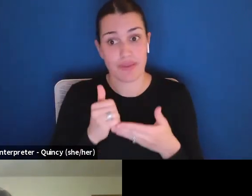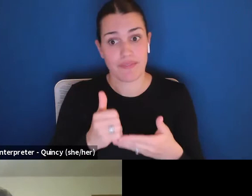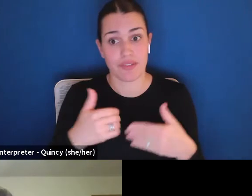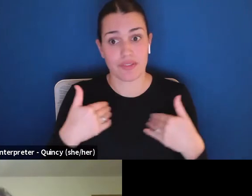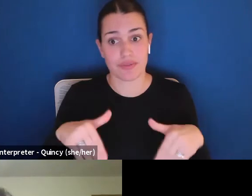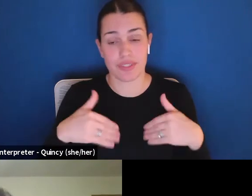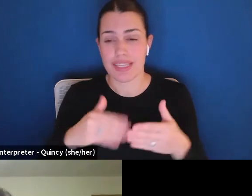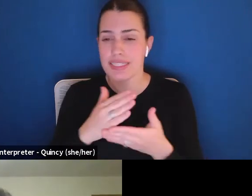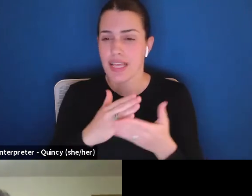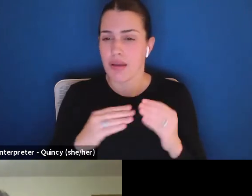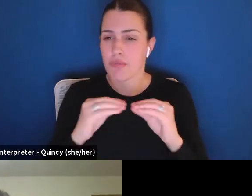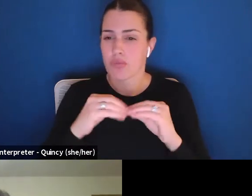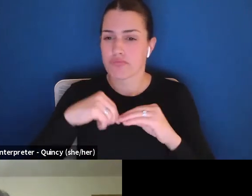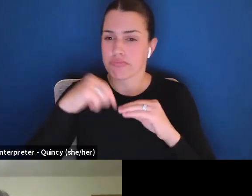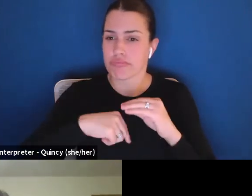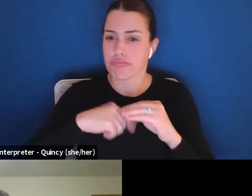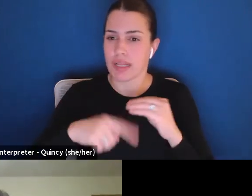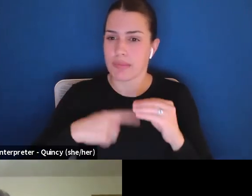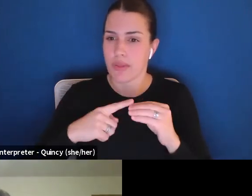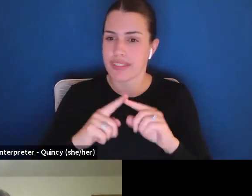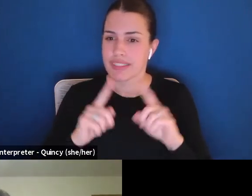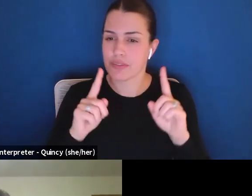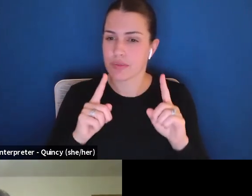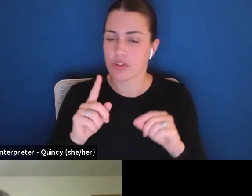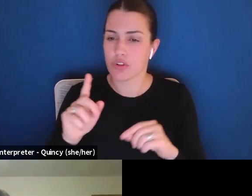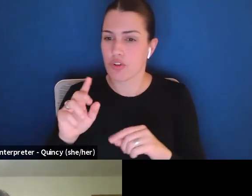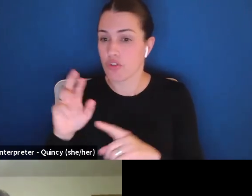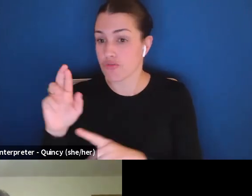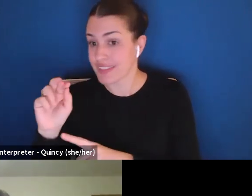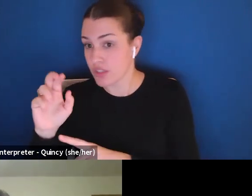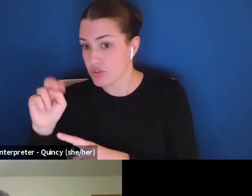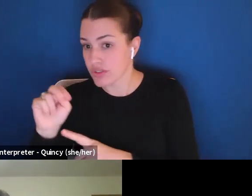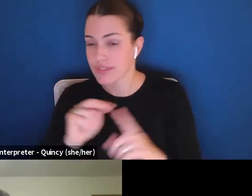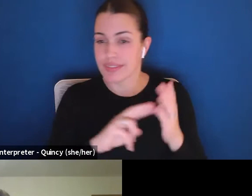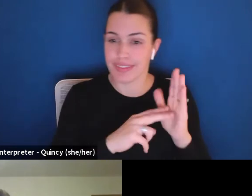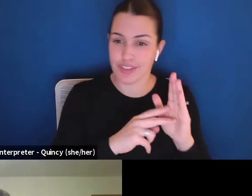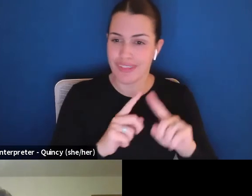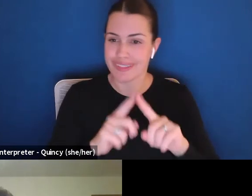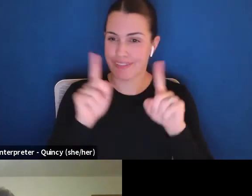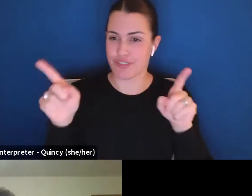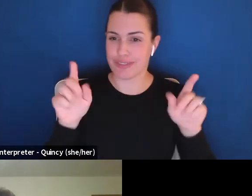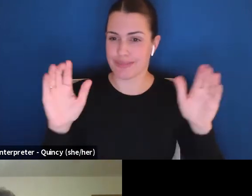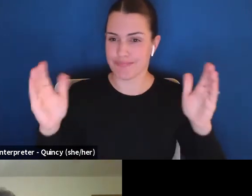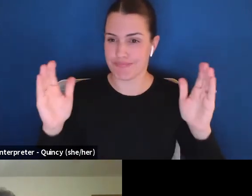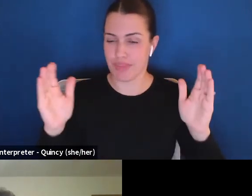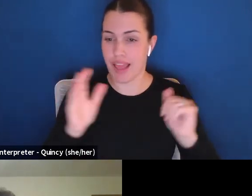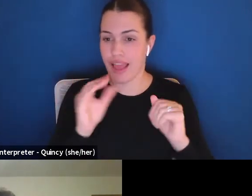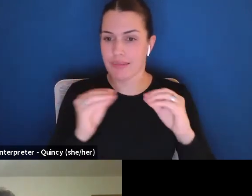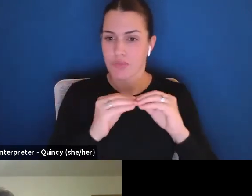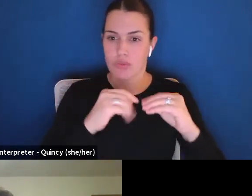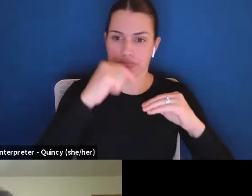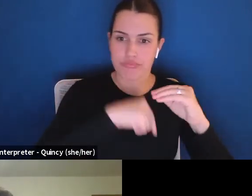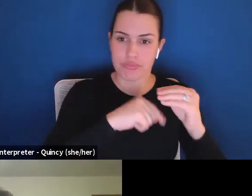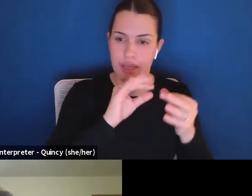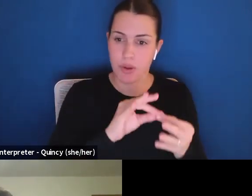these go more into depth about the differences between resolutions versus intentions. And also they go more into depth about